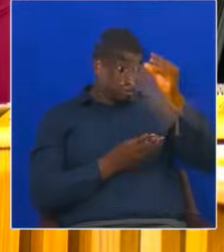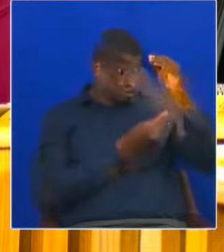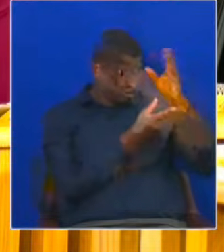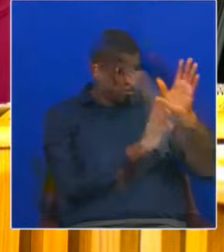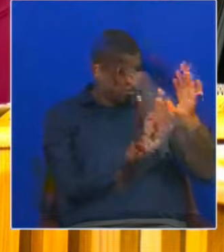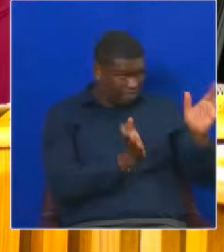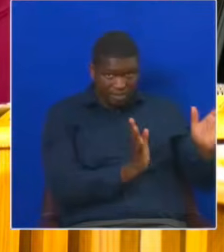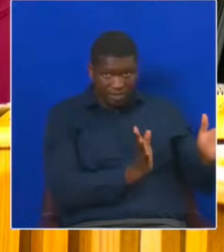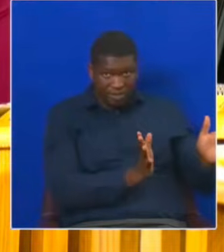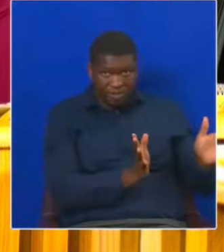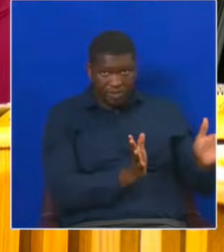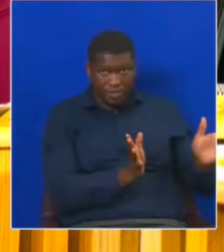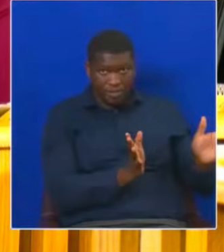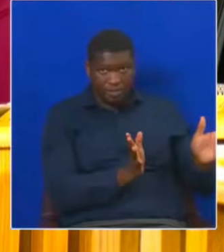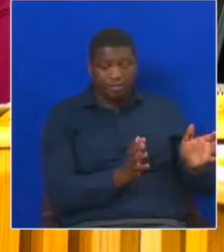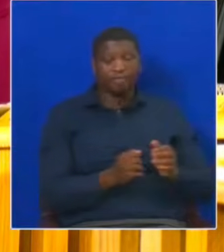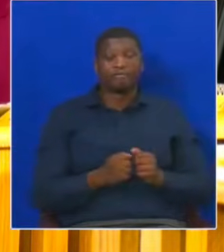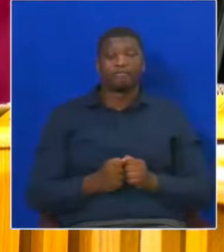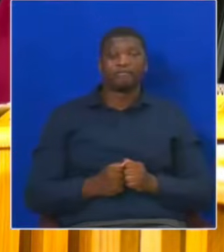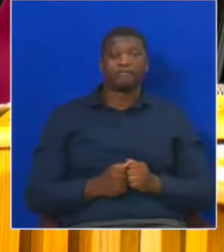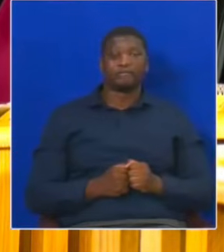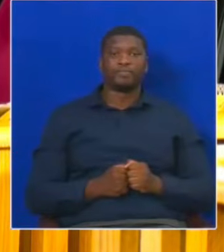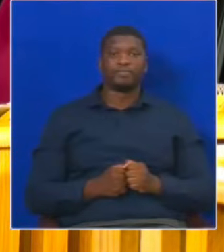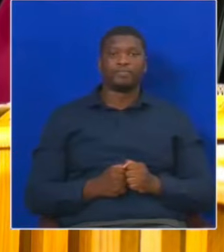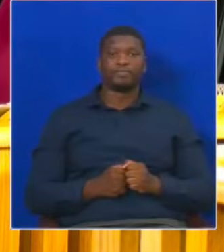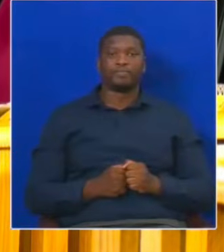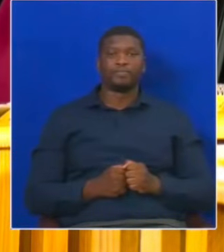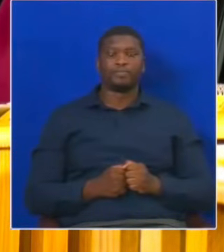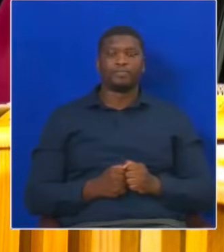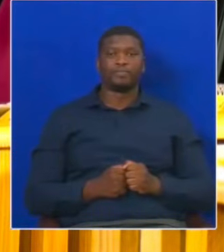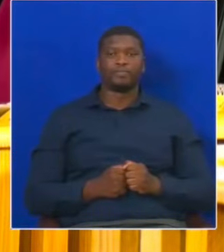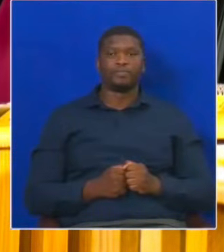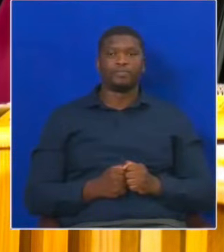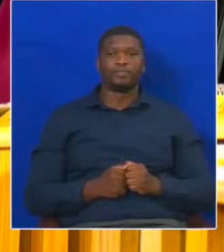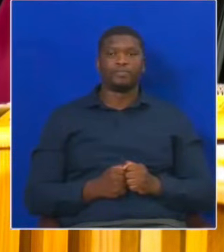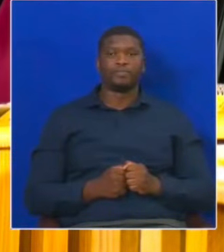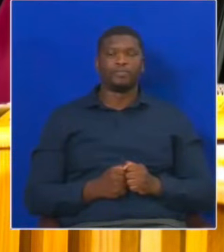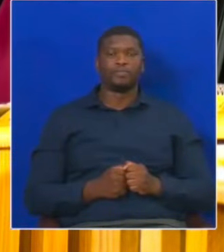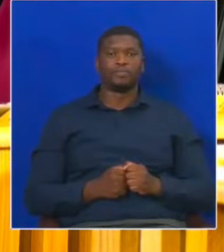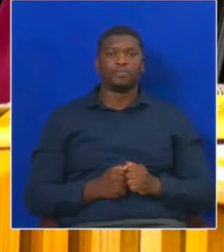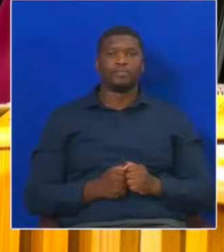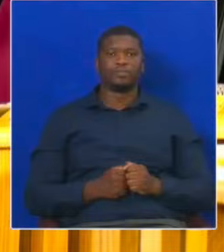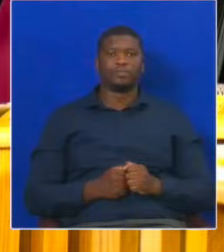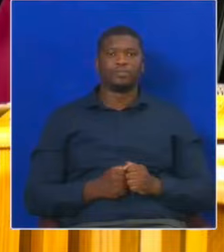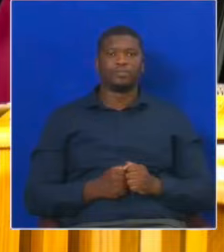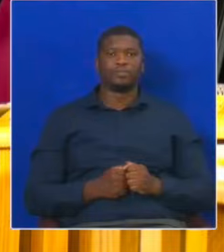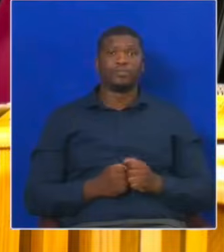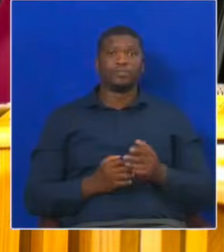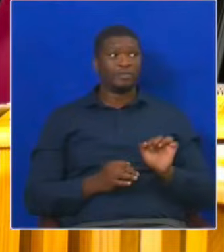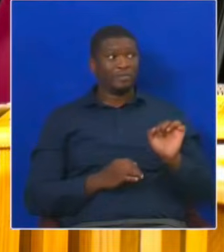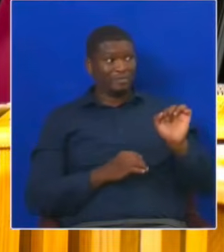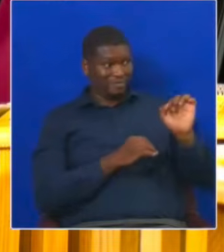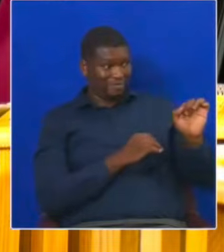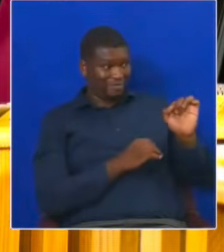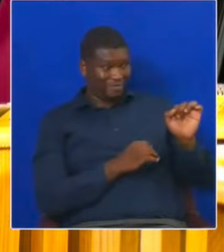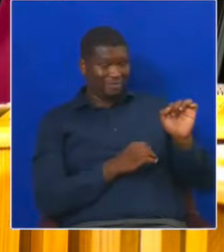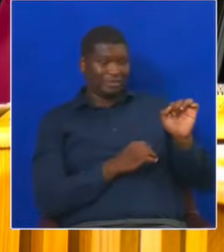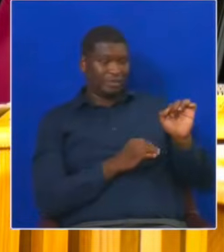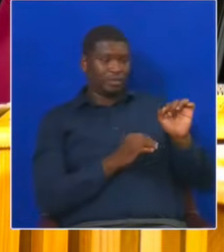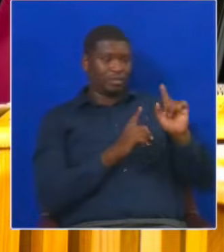reporting at Sakile SAPS, the forensic expert booked